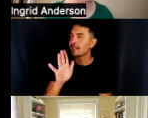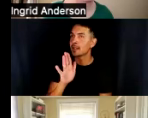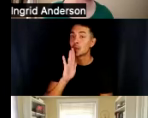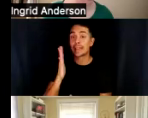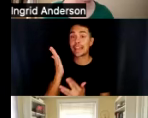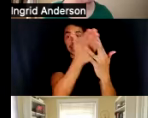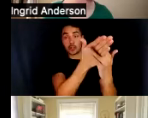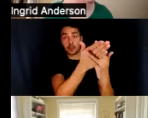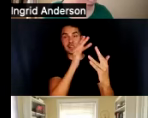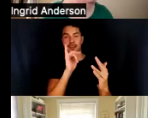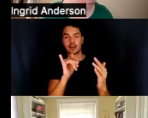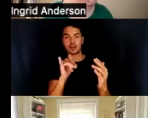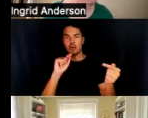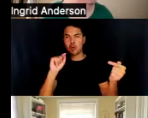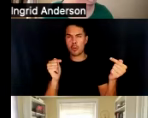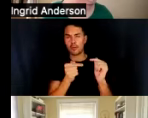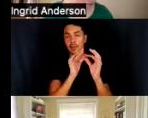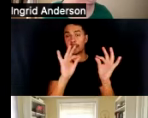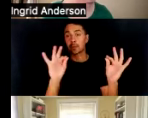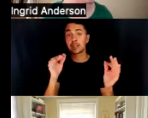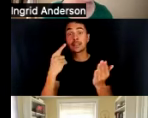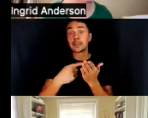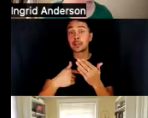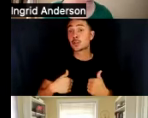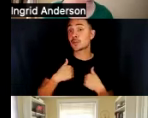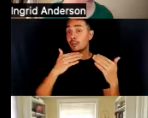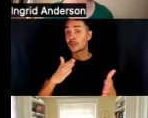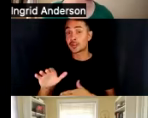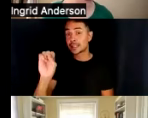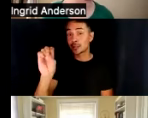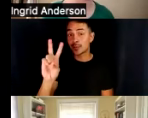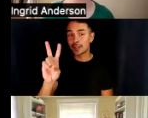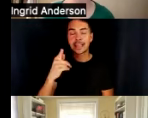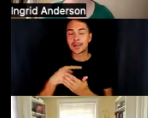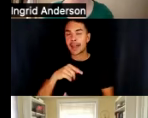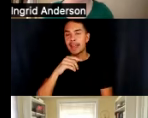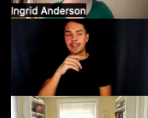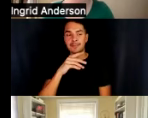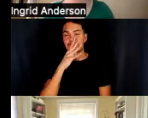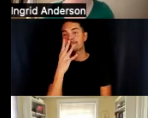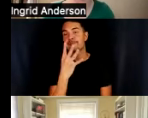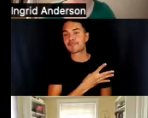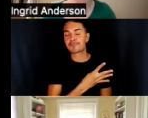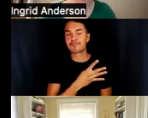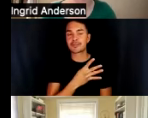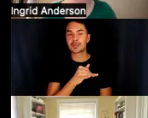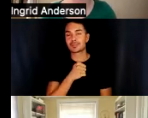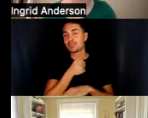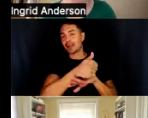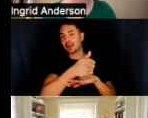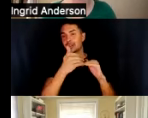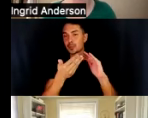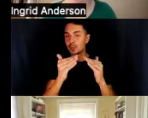interrupting that harmful language. And, you know, sometimes survivors of sexual violence may be ostracized in the community, or even children in